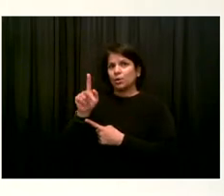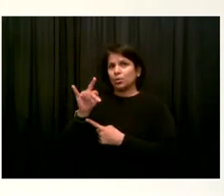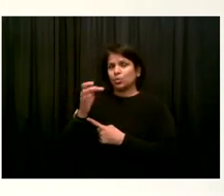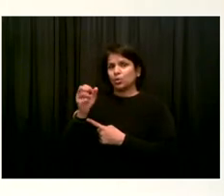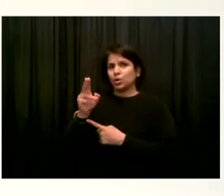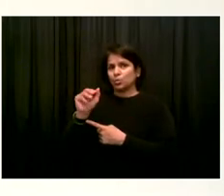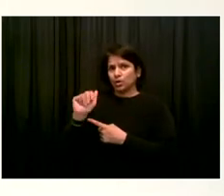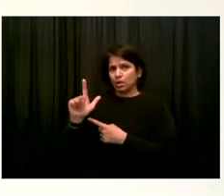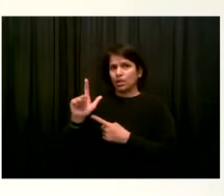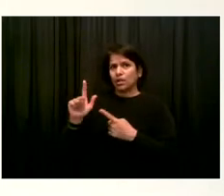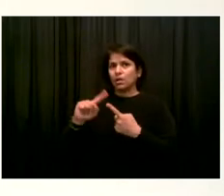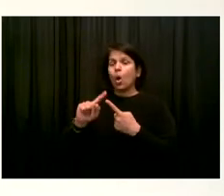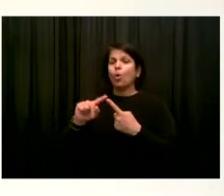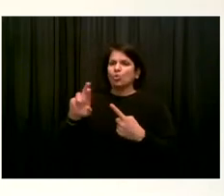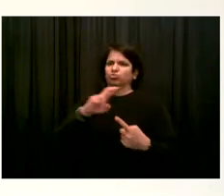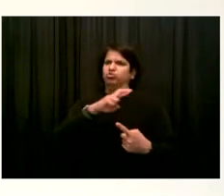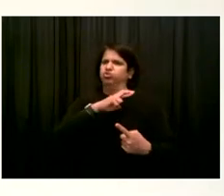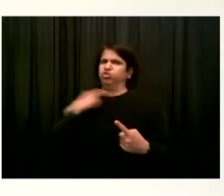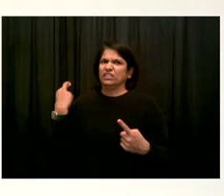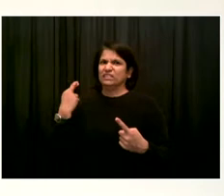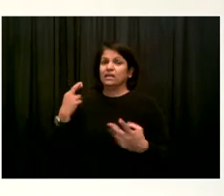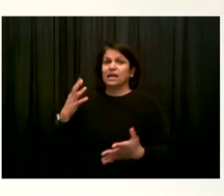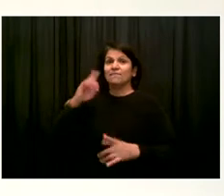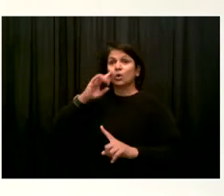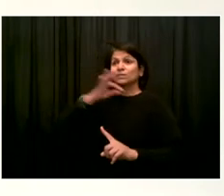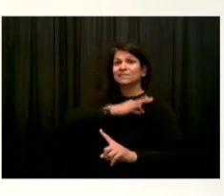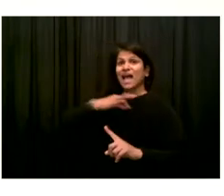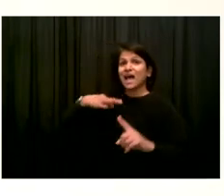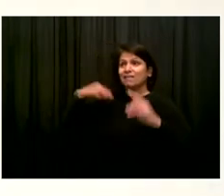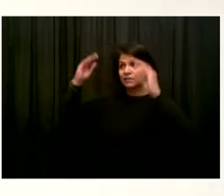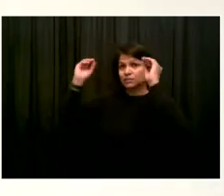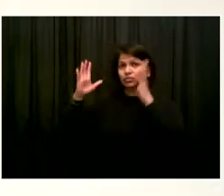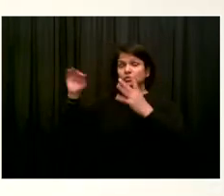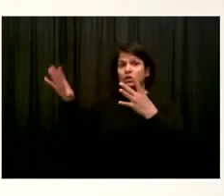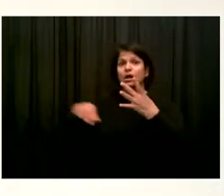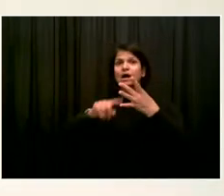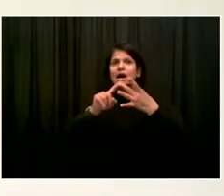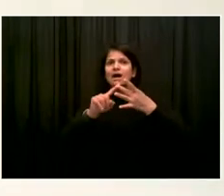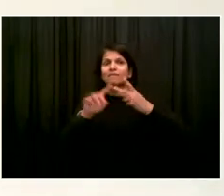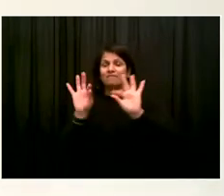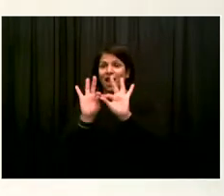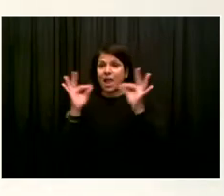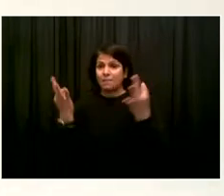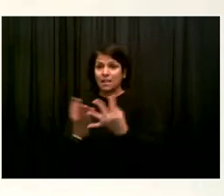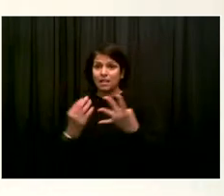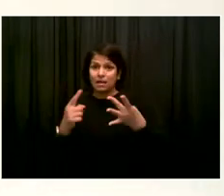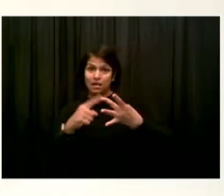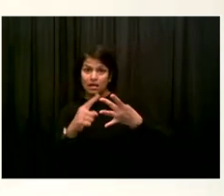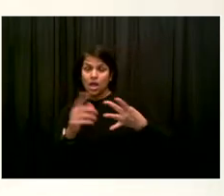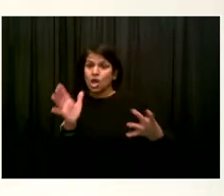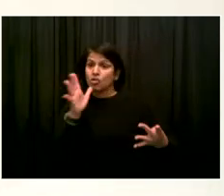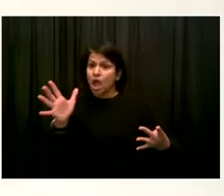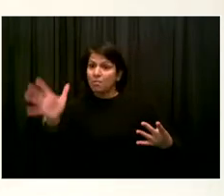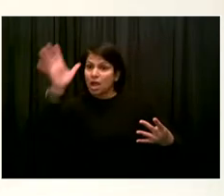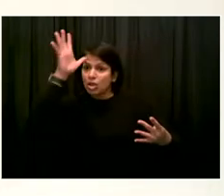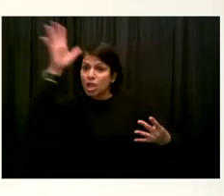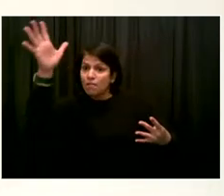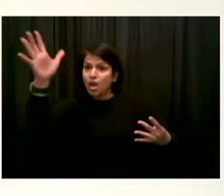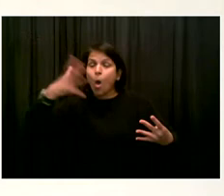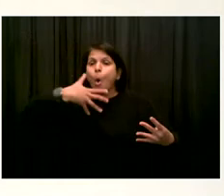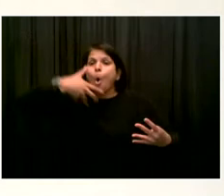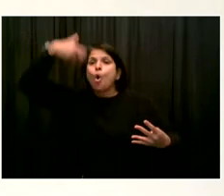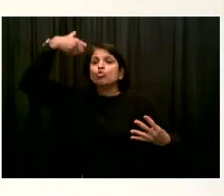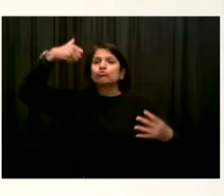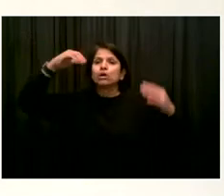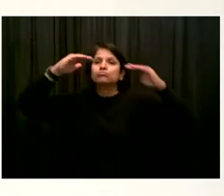with children. The second was to the families and grandparents, maybe vulnerable members of families, of having kids mixing in that environment. The